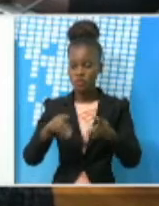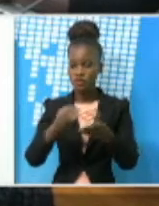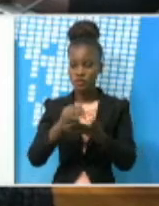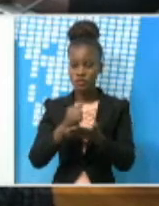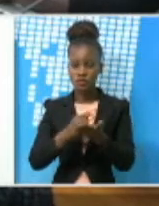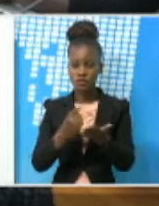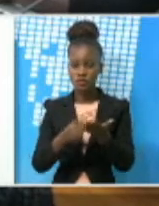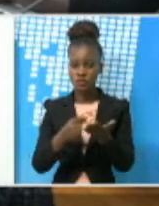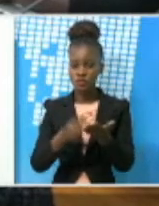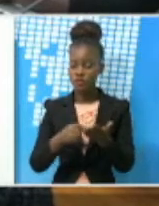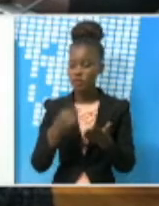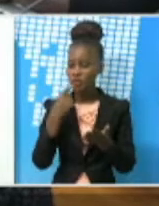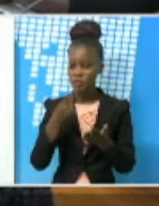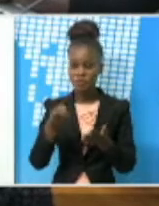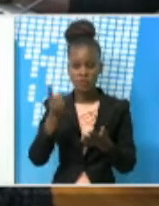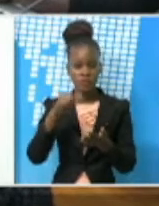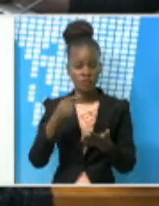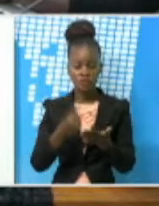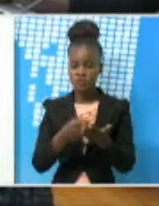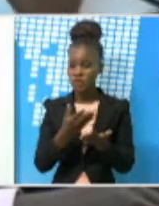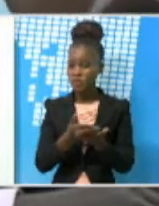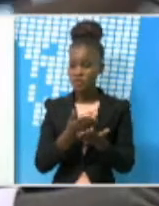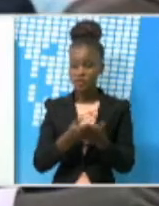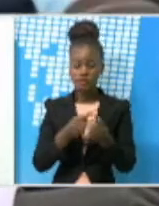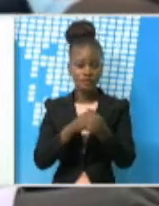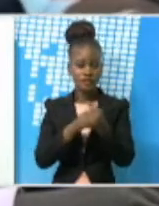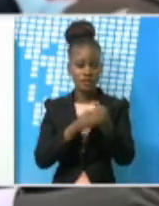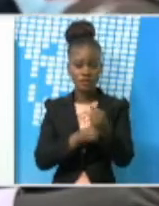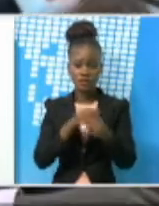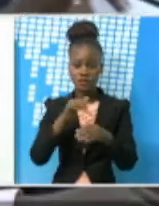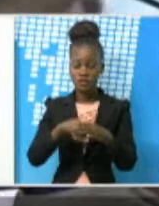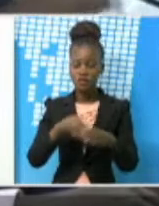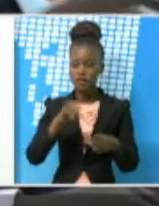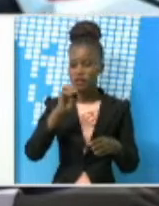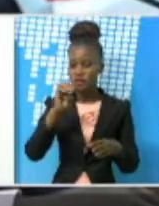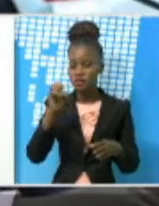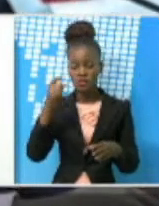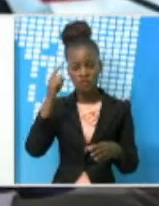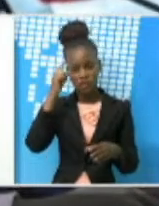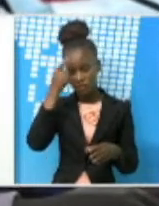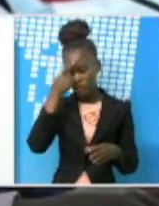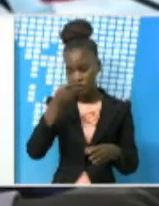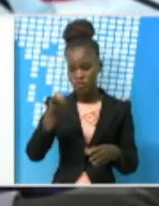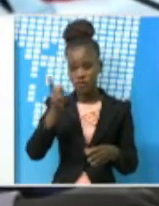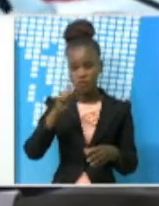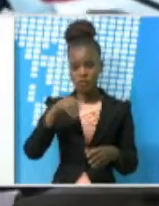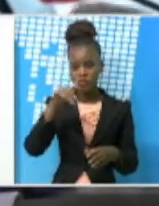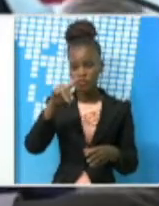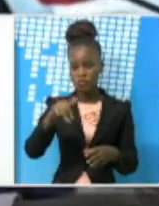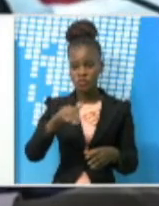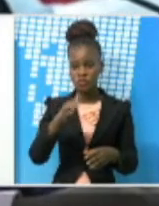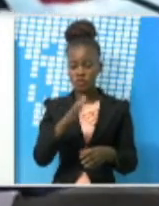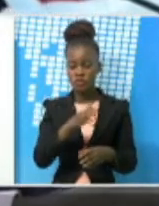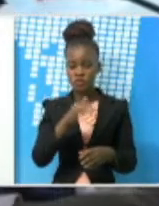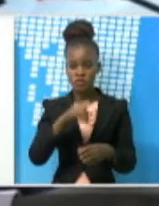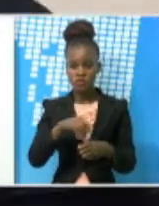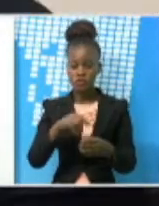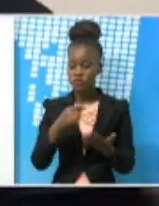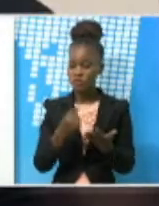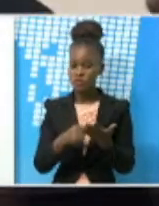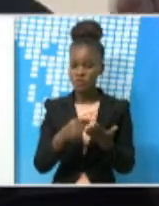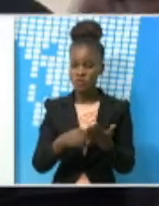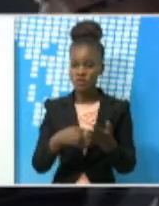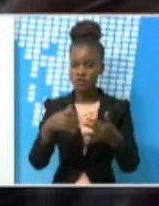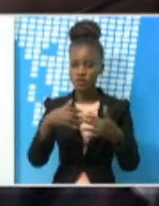the other hand, has asked legislators to support them with the e-government initiatives they intend to roll out in Uganda. Arenaitwi